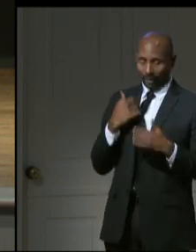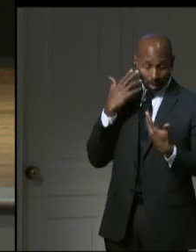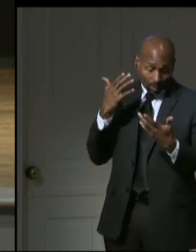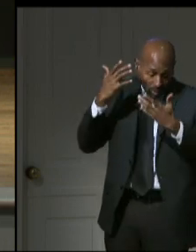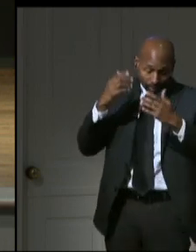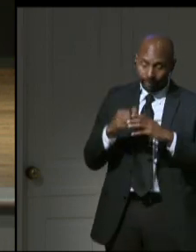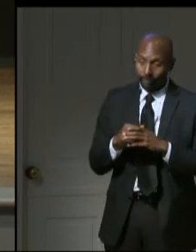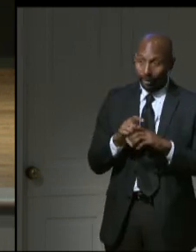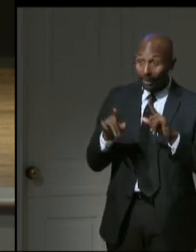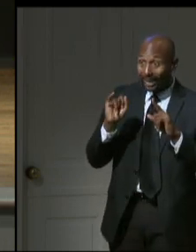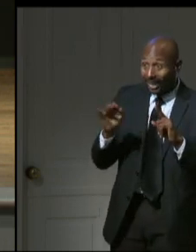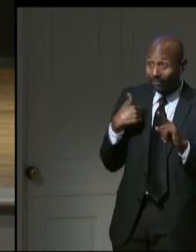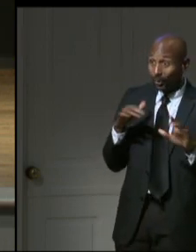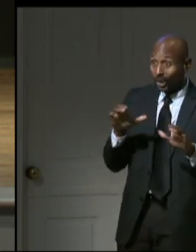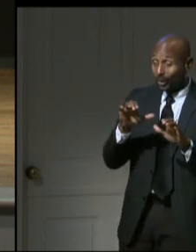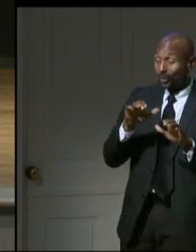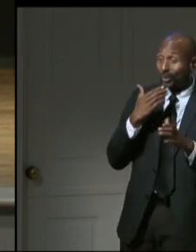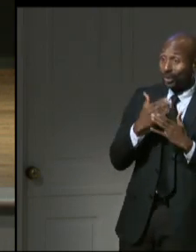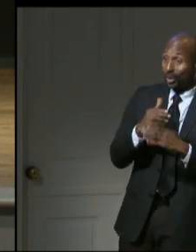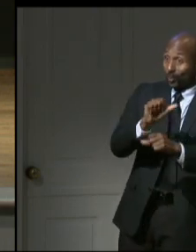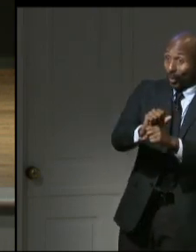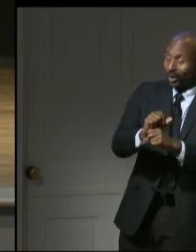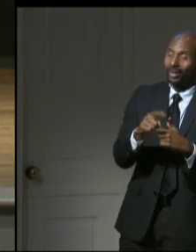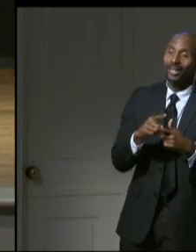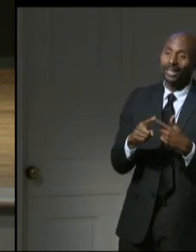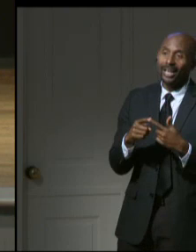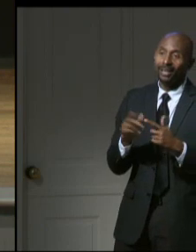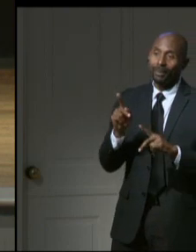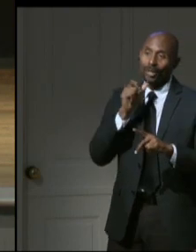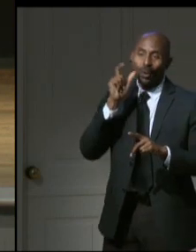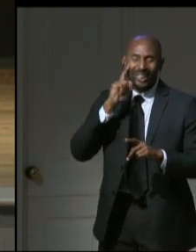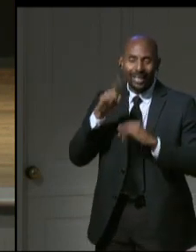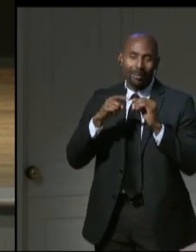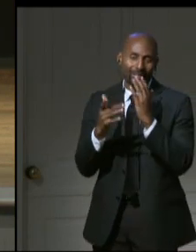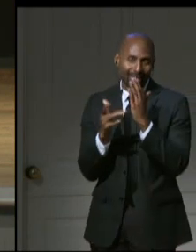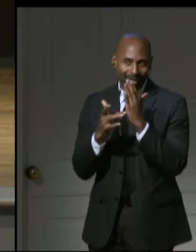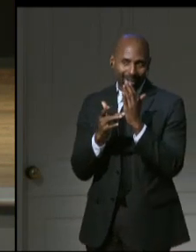hopefully, if we've done our job well, then we got to that point.